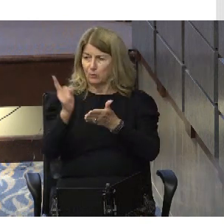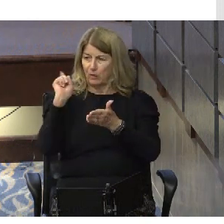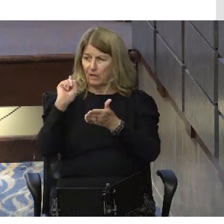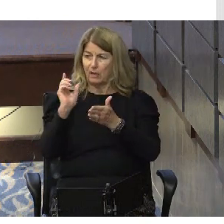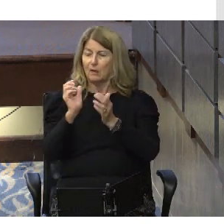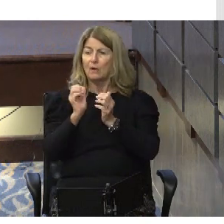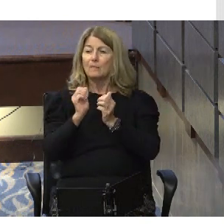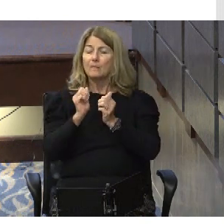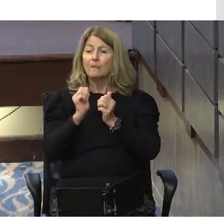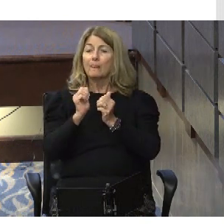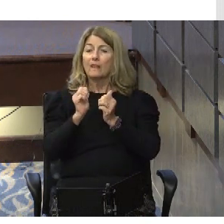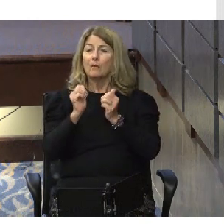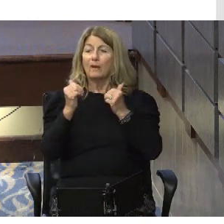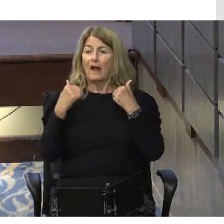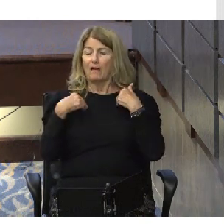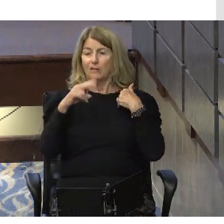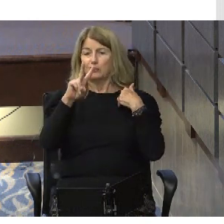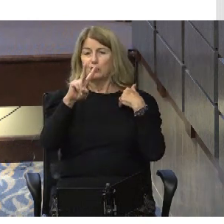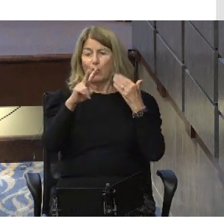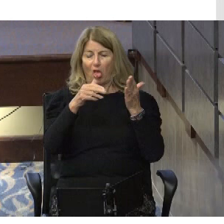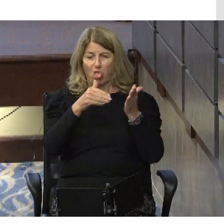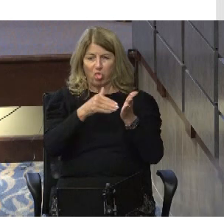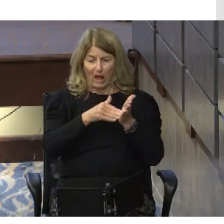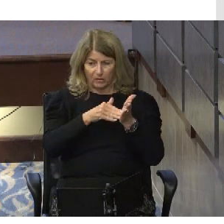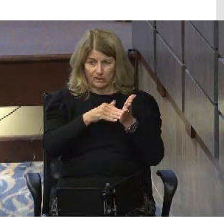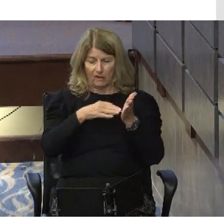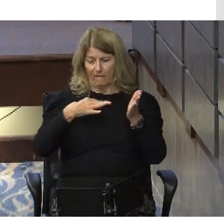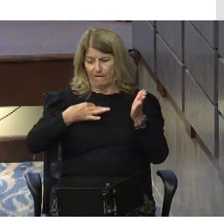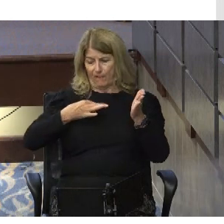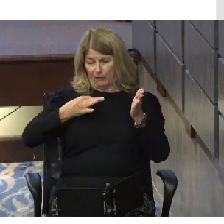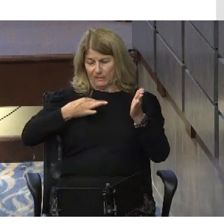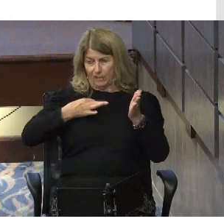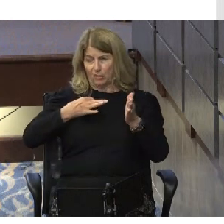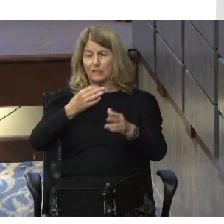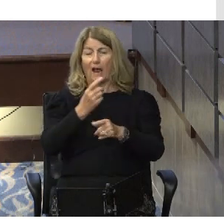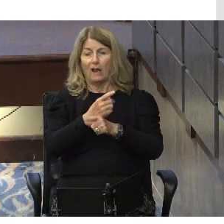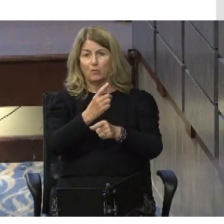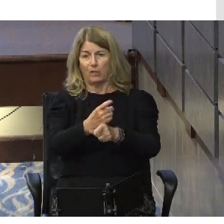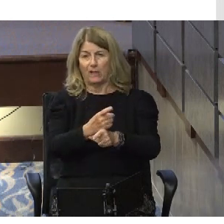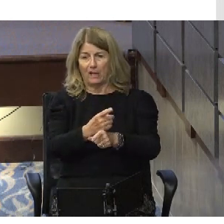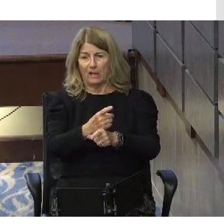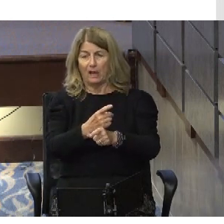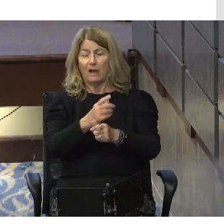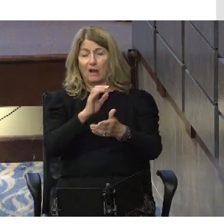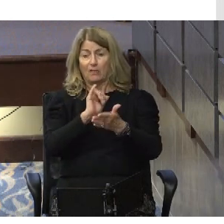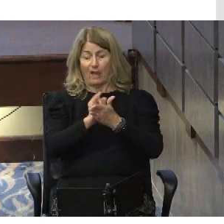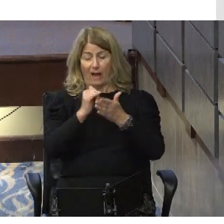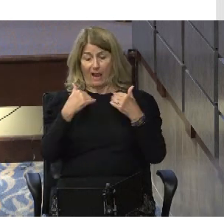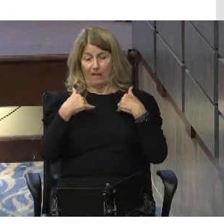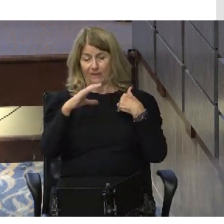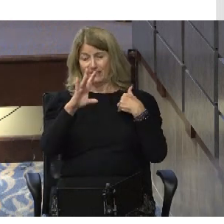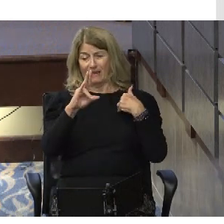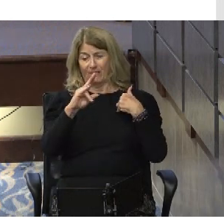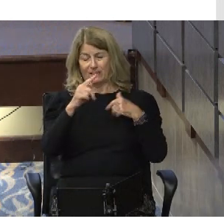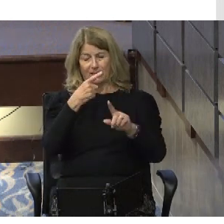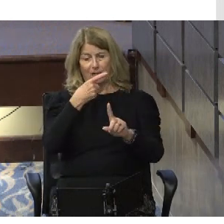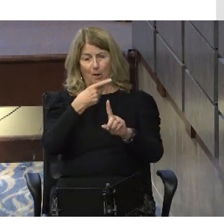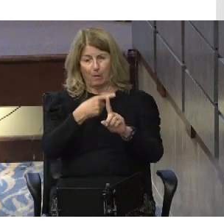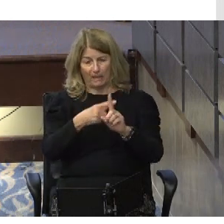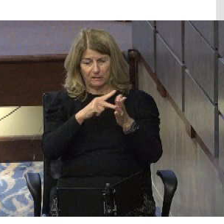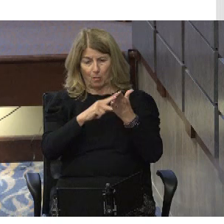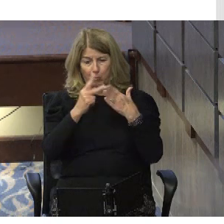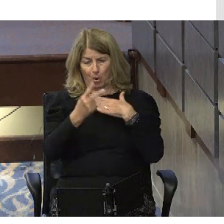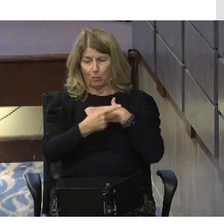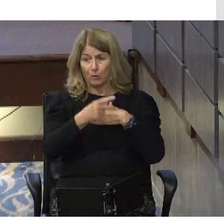got 2,000 volunteers annually that serve across 17 plus programs. And we believe that from a